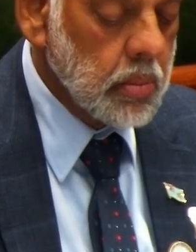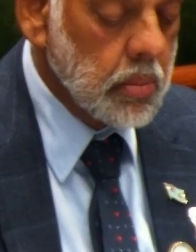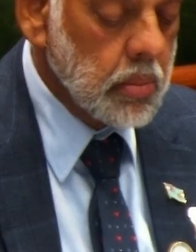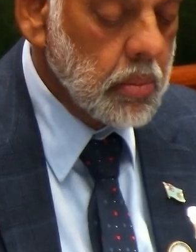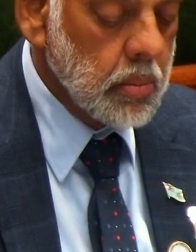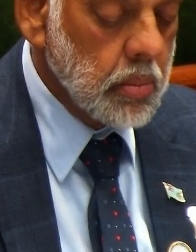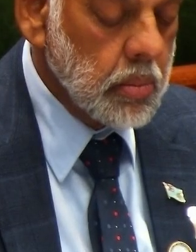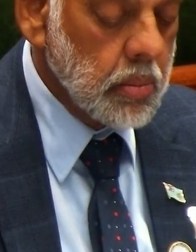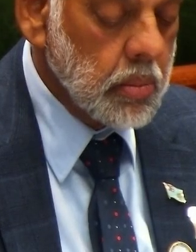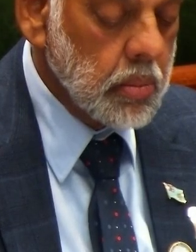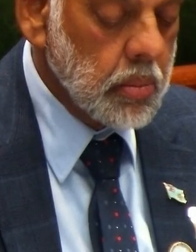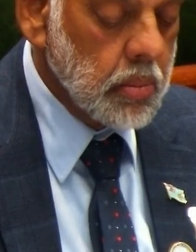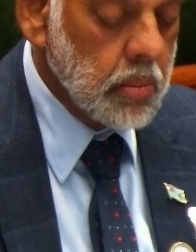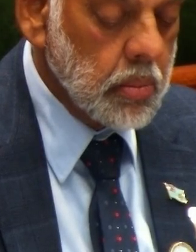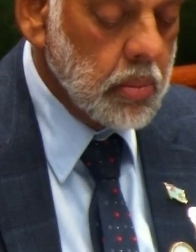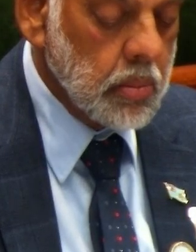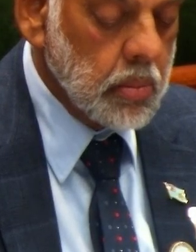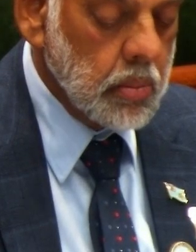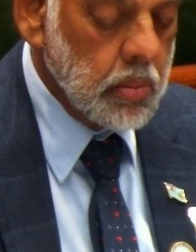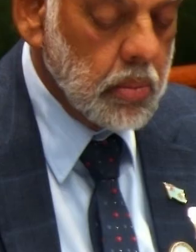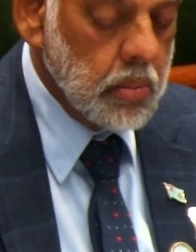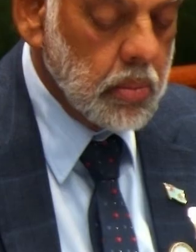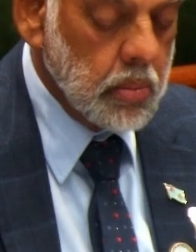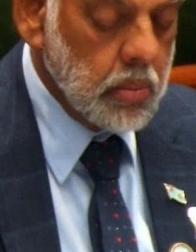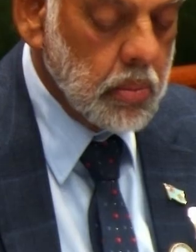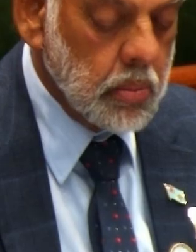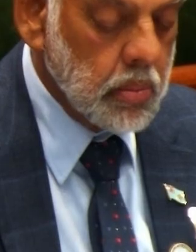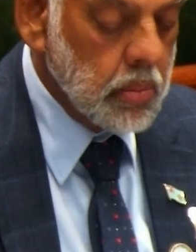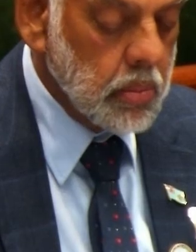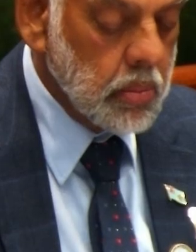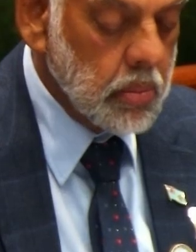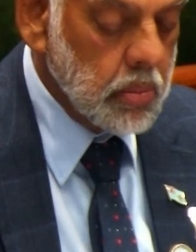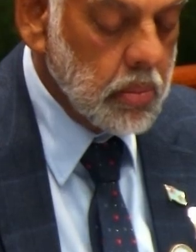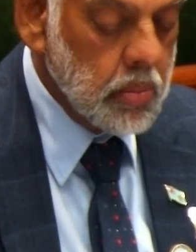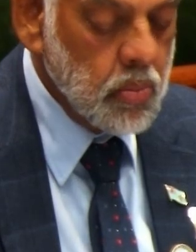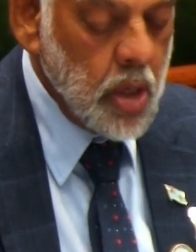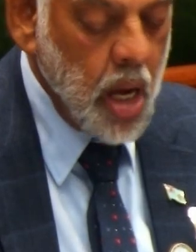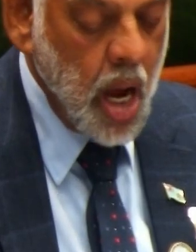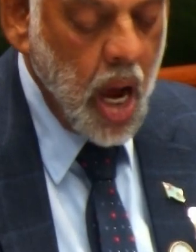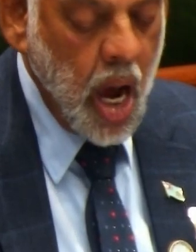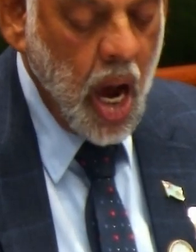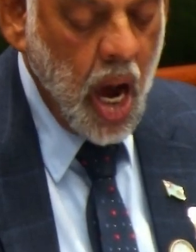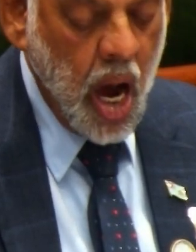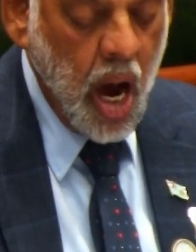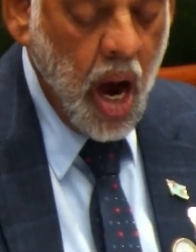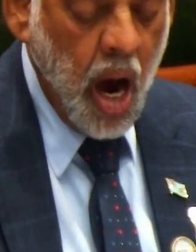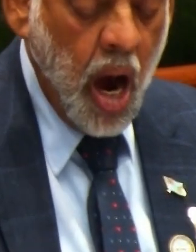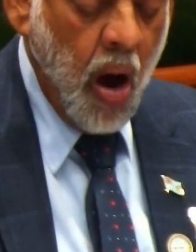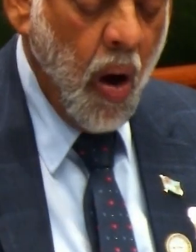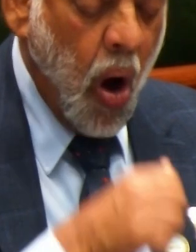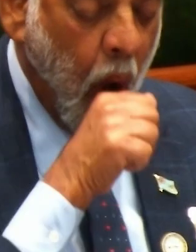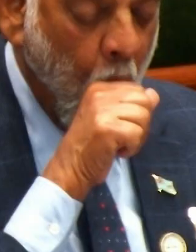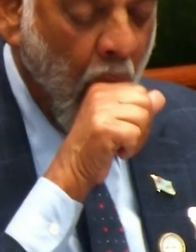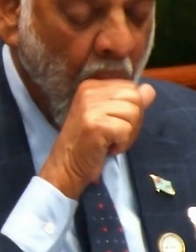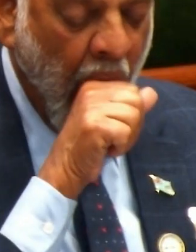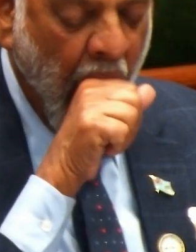This commemoration serves to amplify their voices and pushes for their inclusion in research, policy, and development plans. The